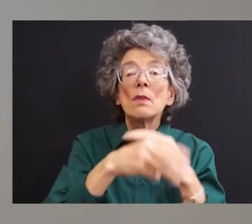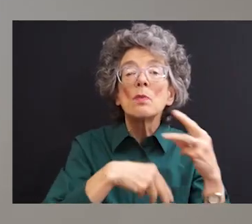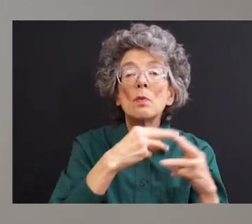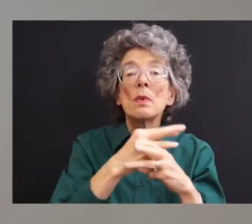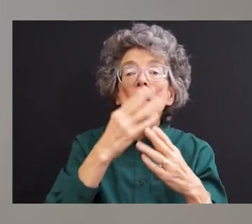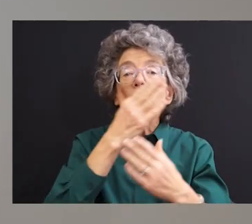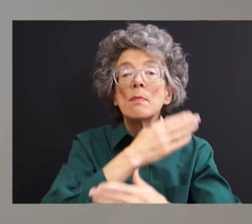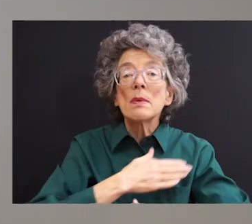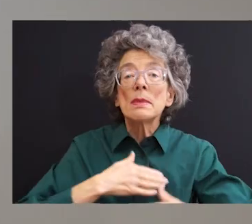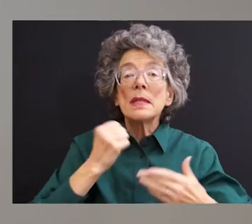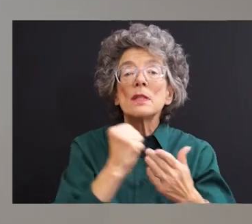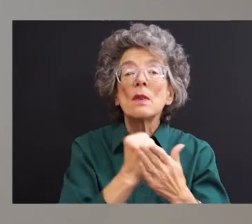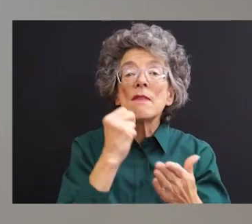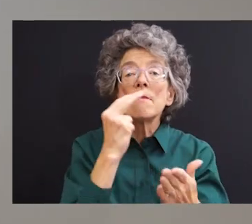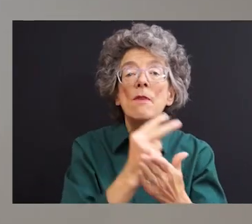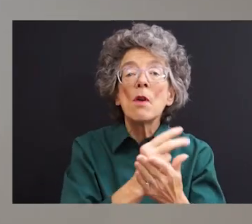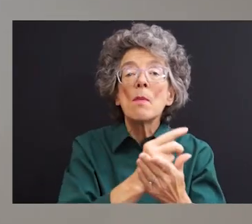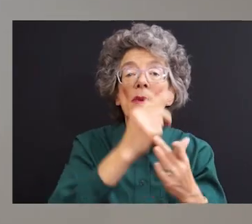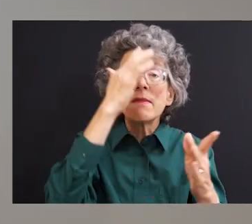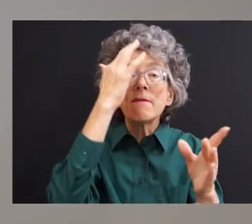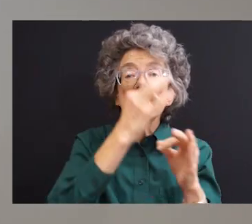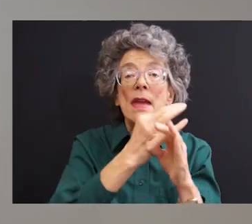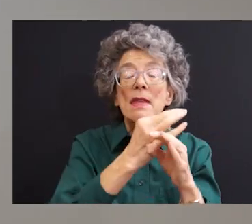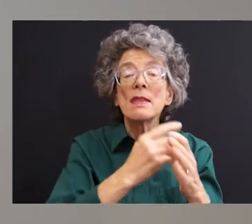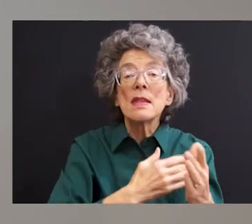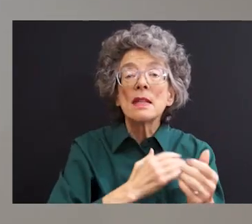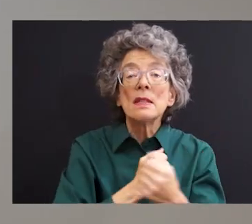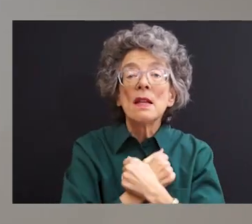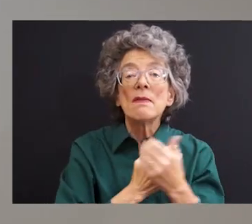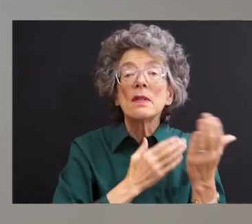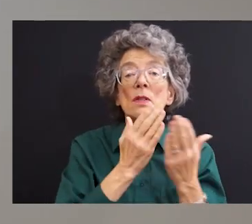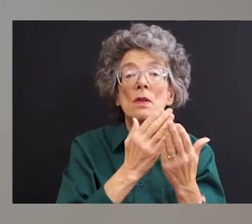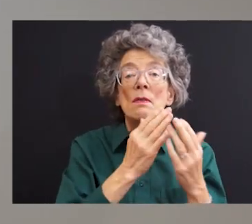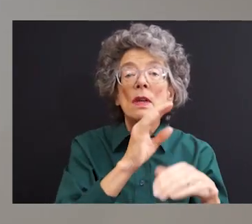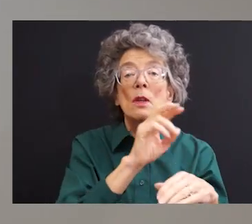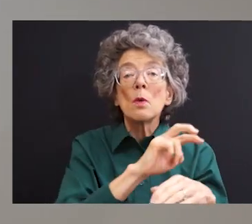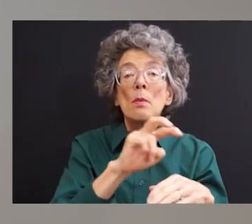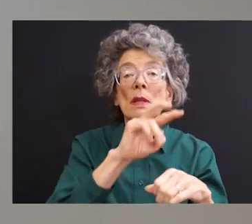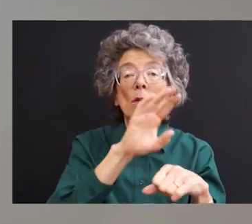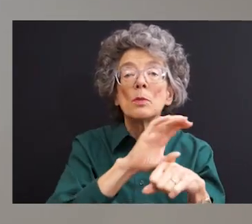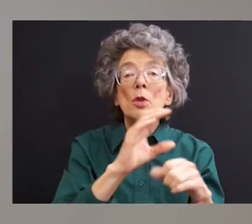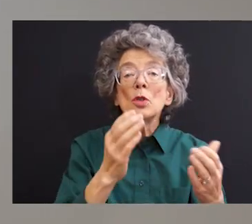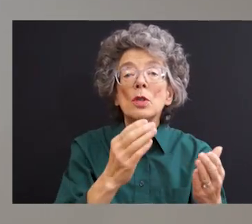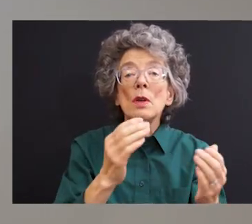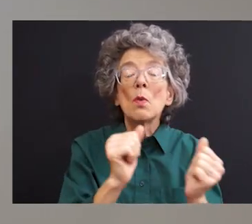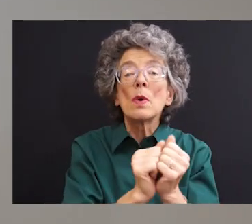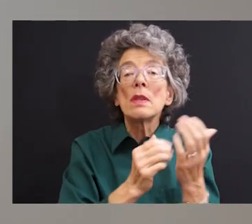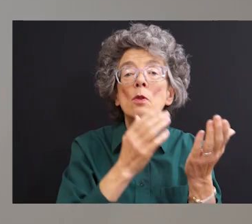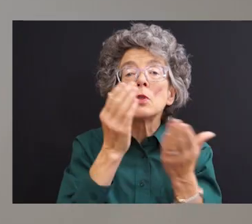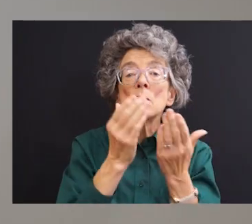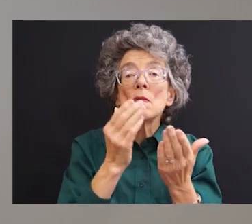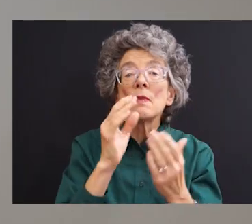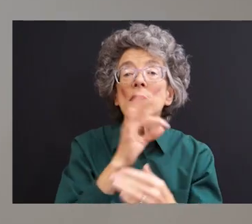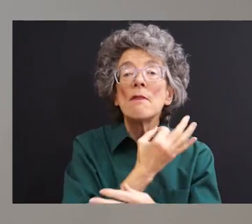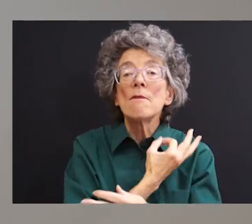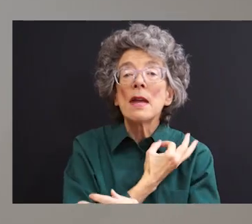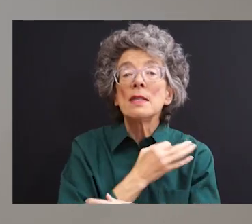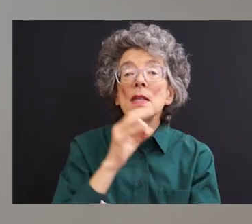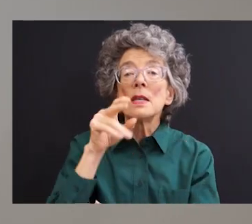Be pleased to confirm in faith and charity your pilgrim church on earth, with your servant Francis, our